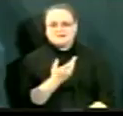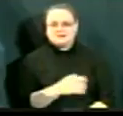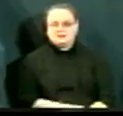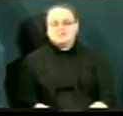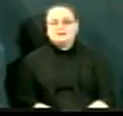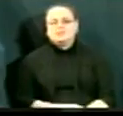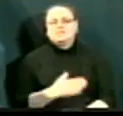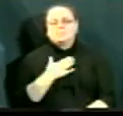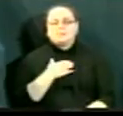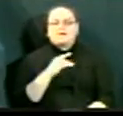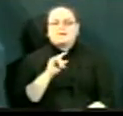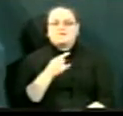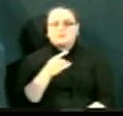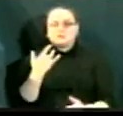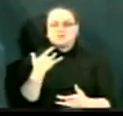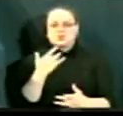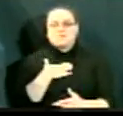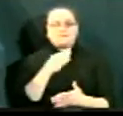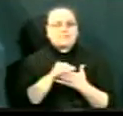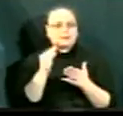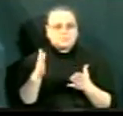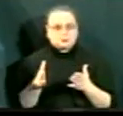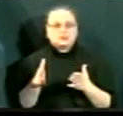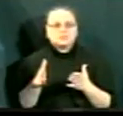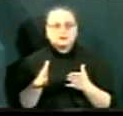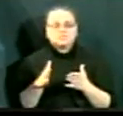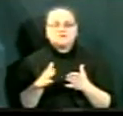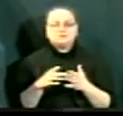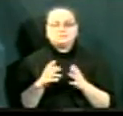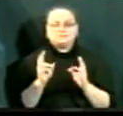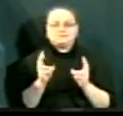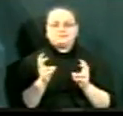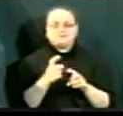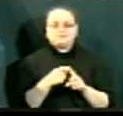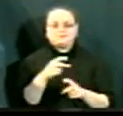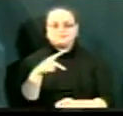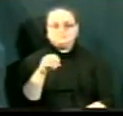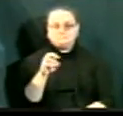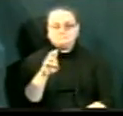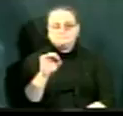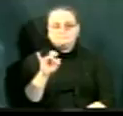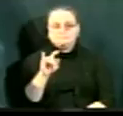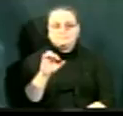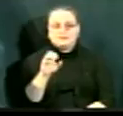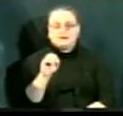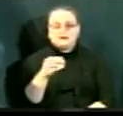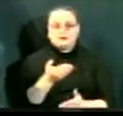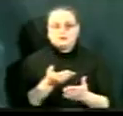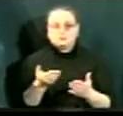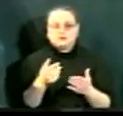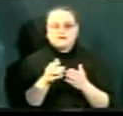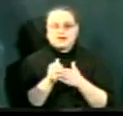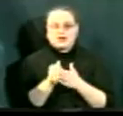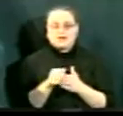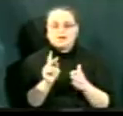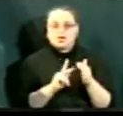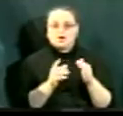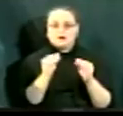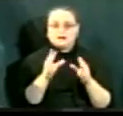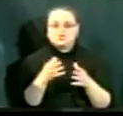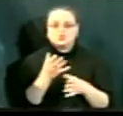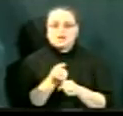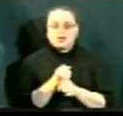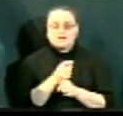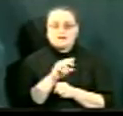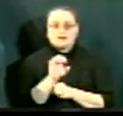first concern is always my students. Quoting from the Portfolio Resource Guide kindergarten teachers received on August